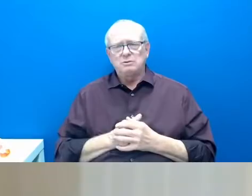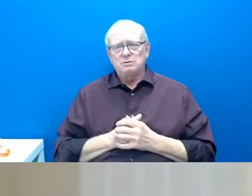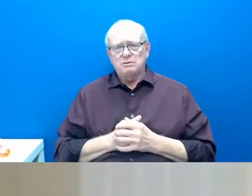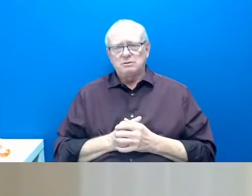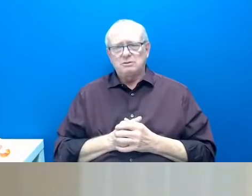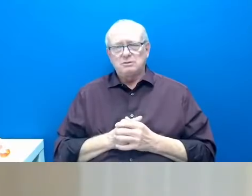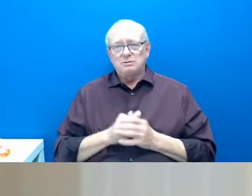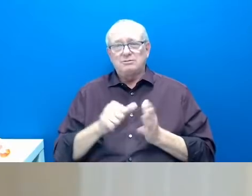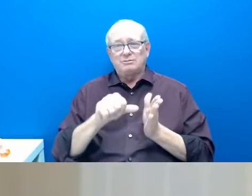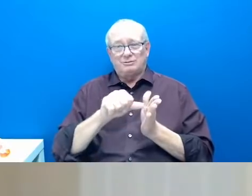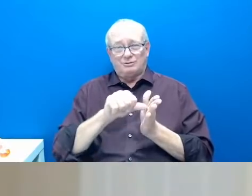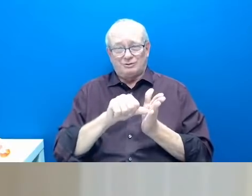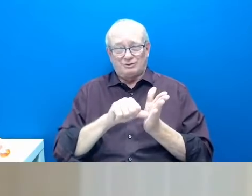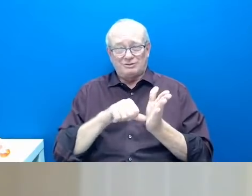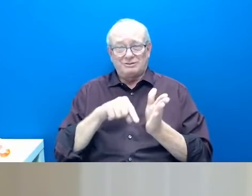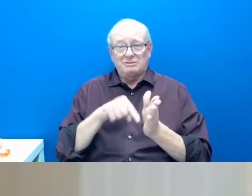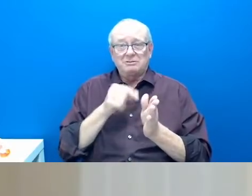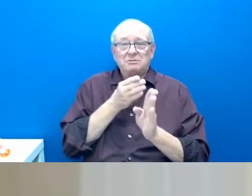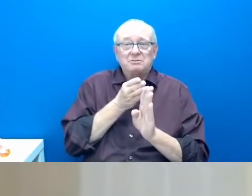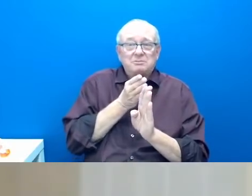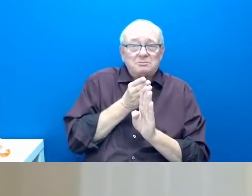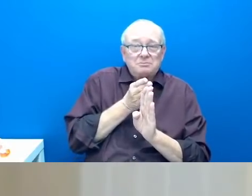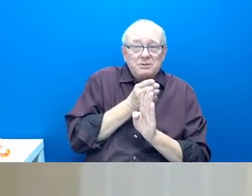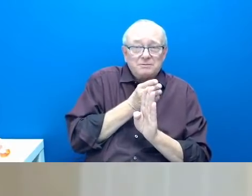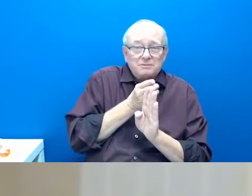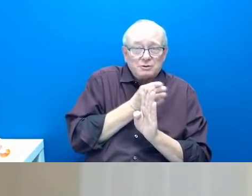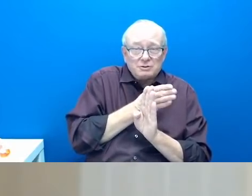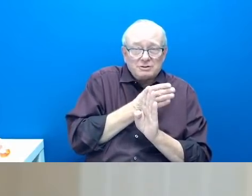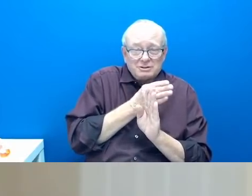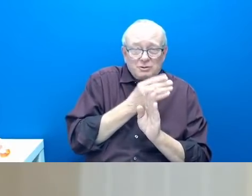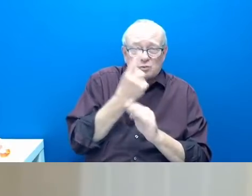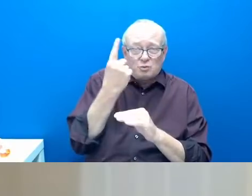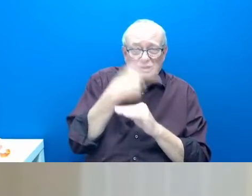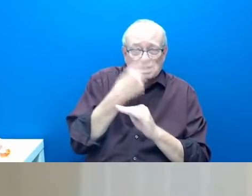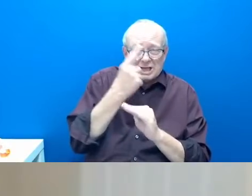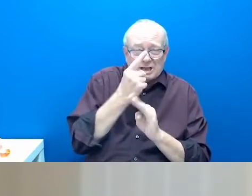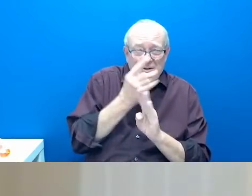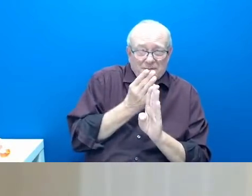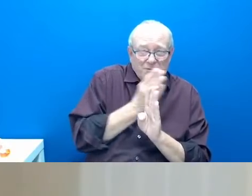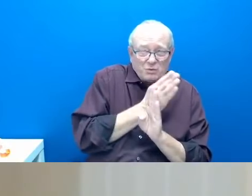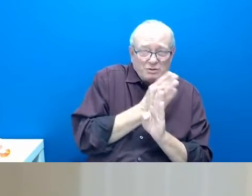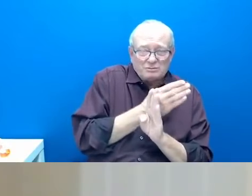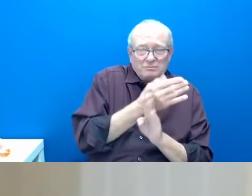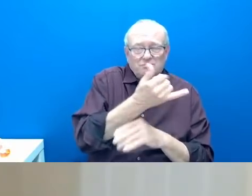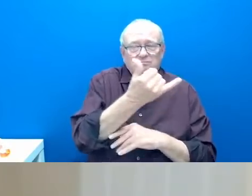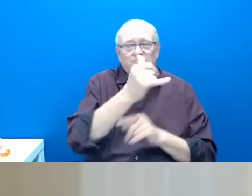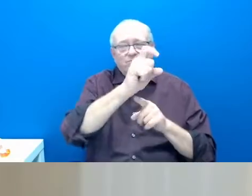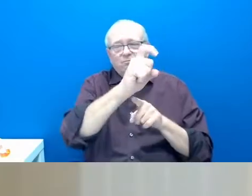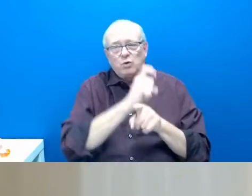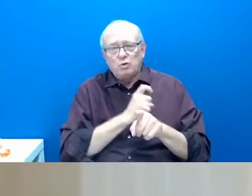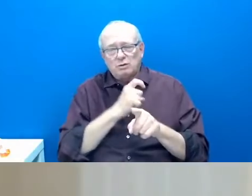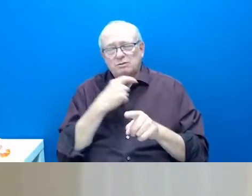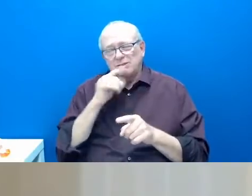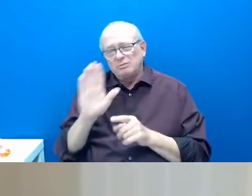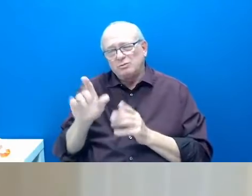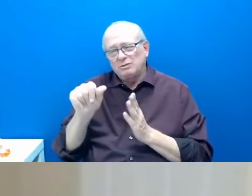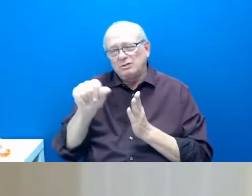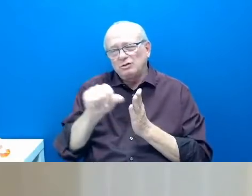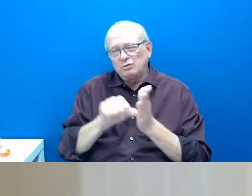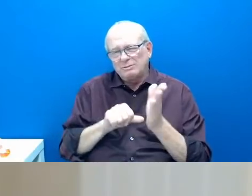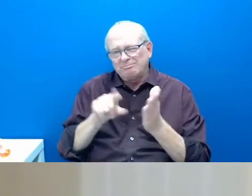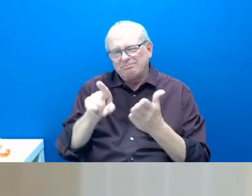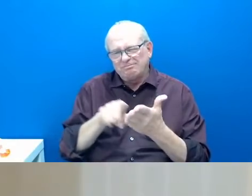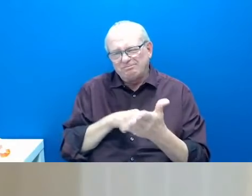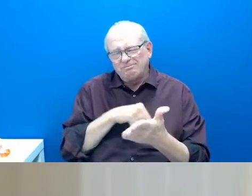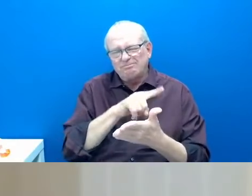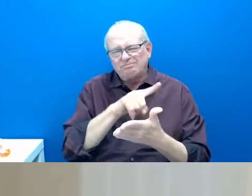Less than 24 hours before, I got a call saying that my surgery has been canceled. They